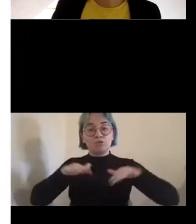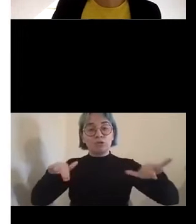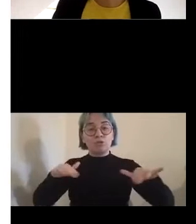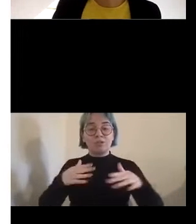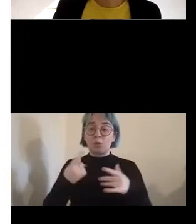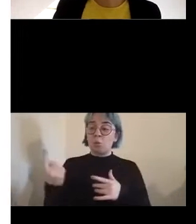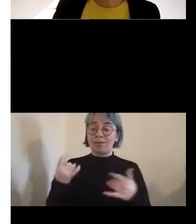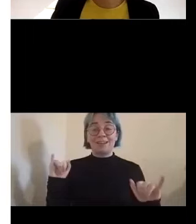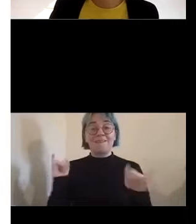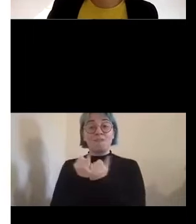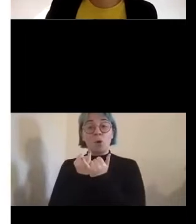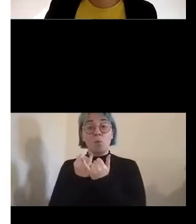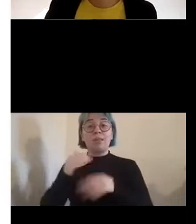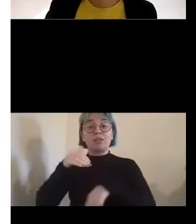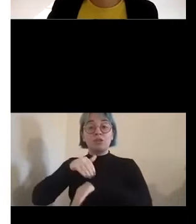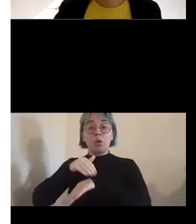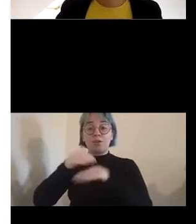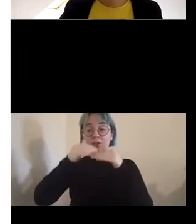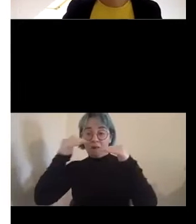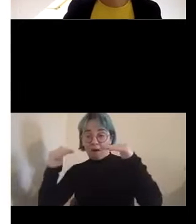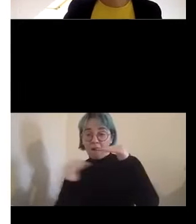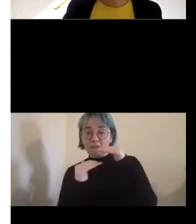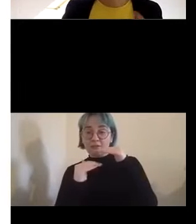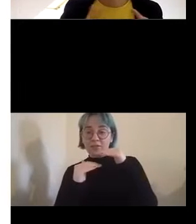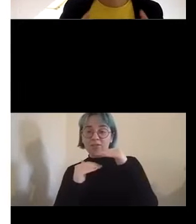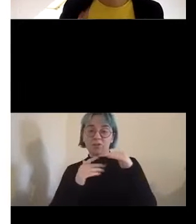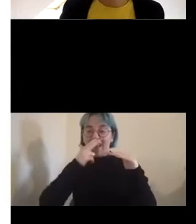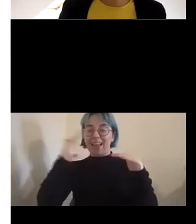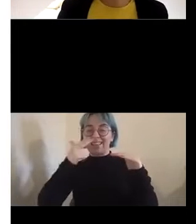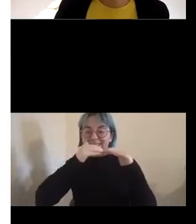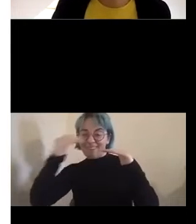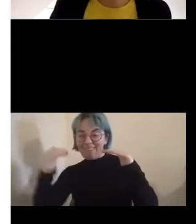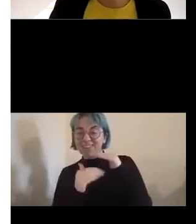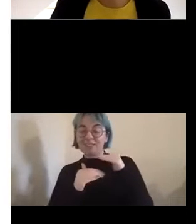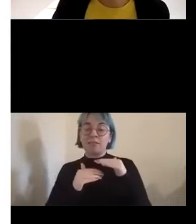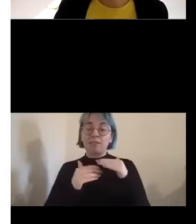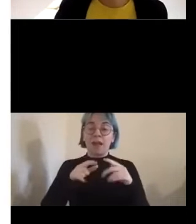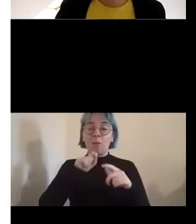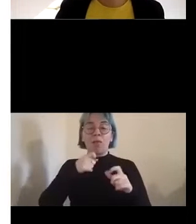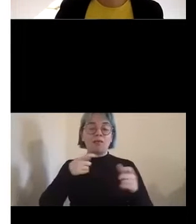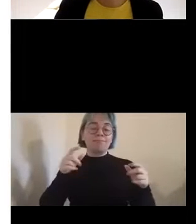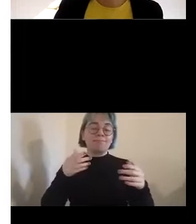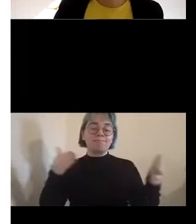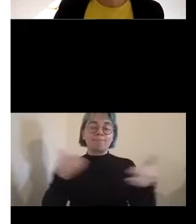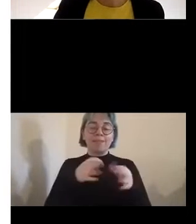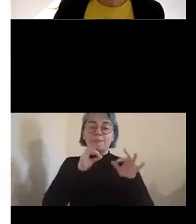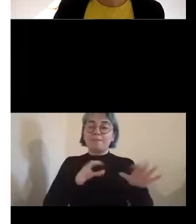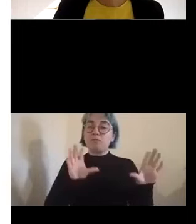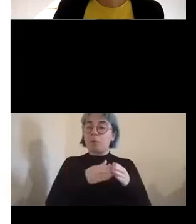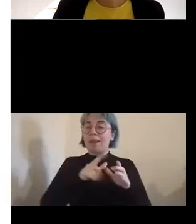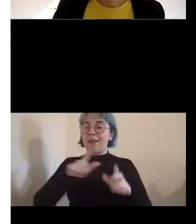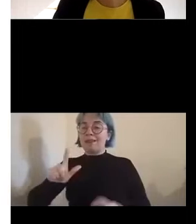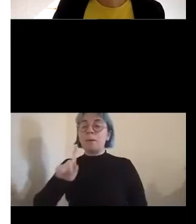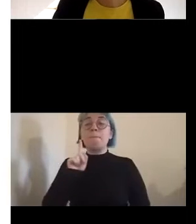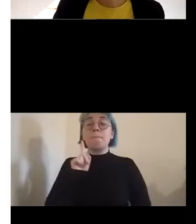conflict with the law below the age of criminal responsibility. And I'll speak about this specific group in a bit later, but it was a